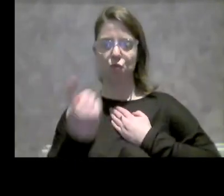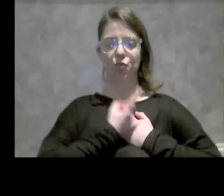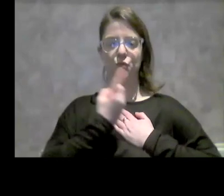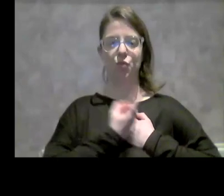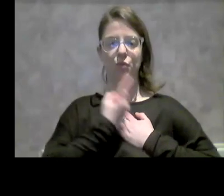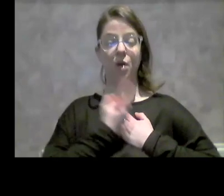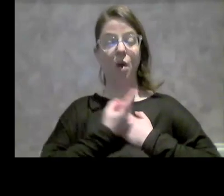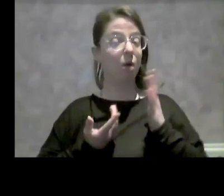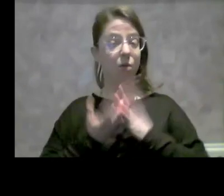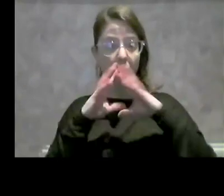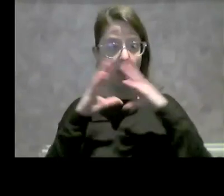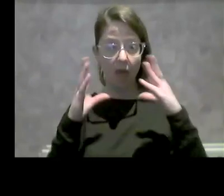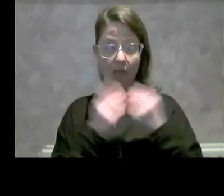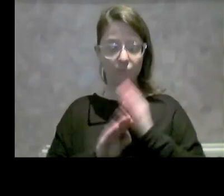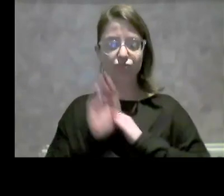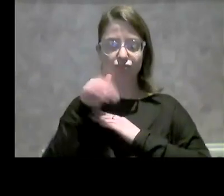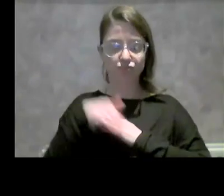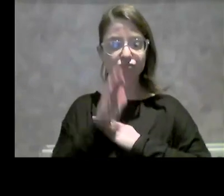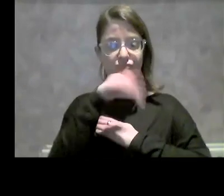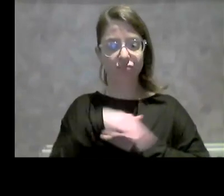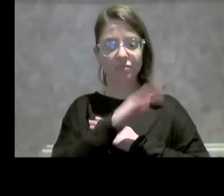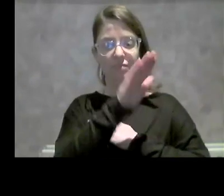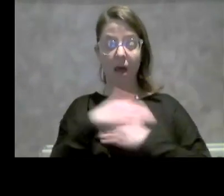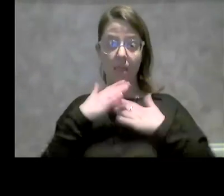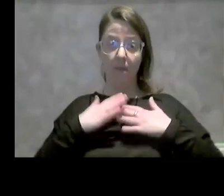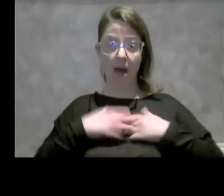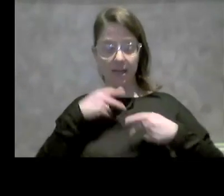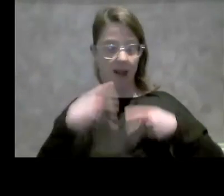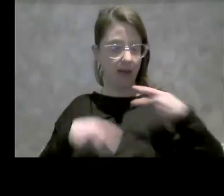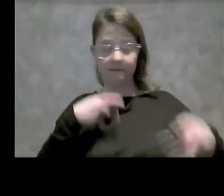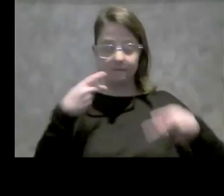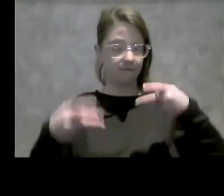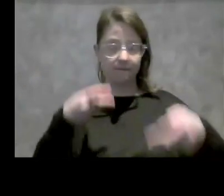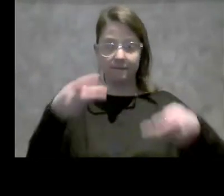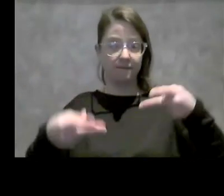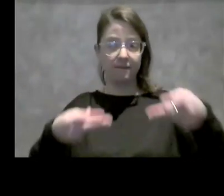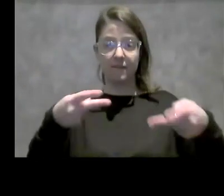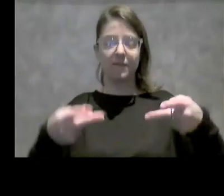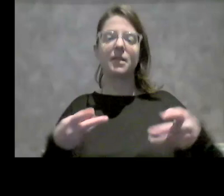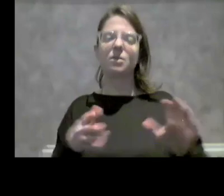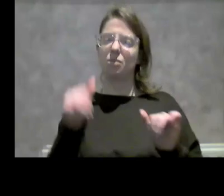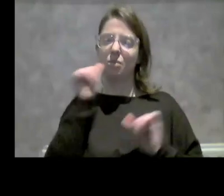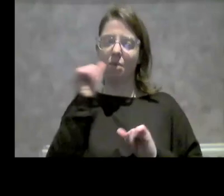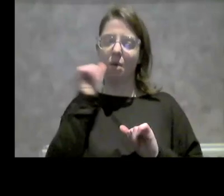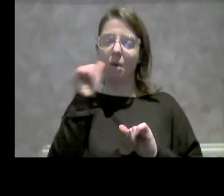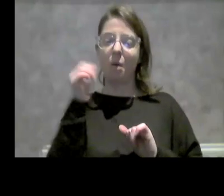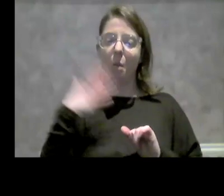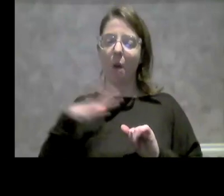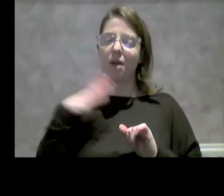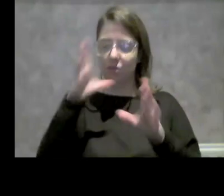And through it all, the rise and fall, the violence in the streets. And when you're gone, we want you all